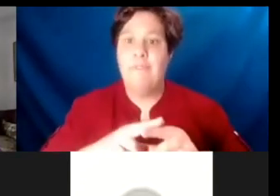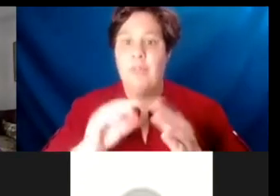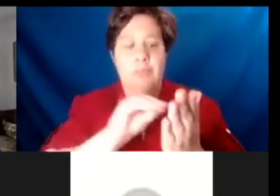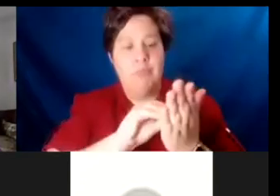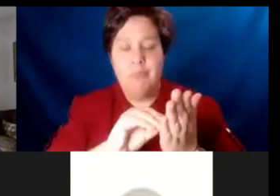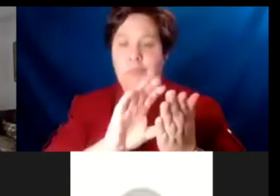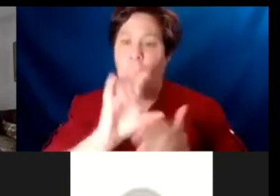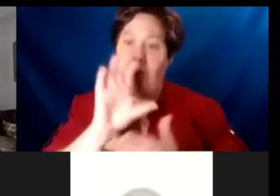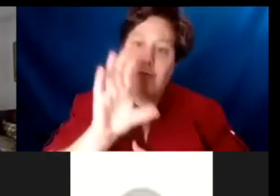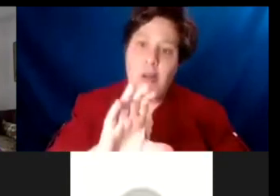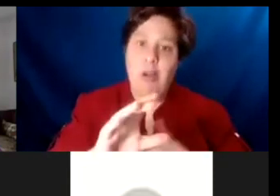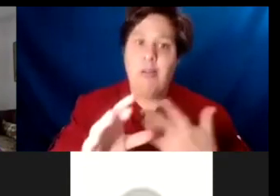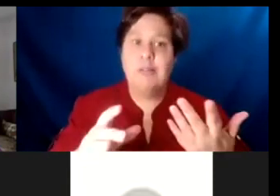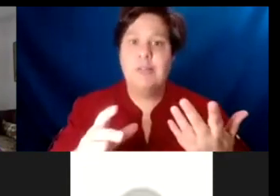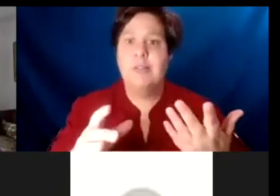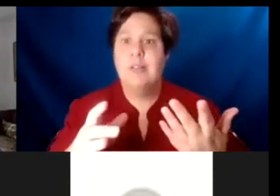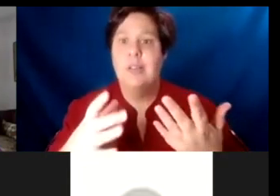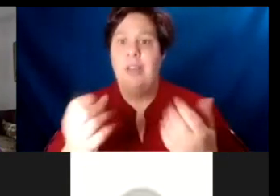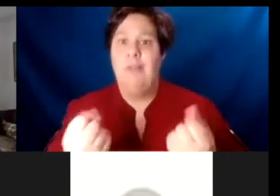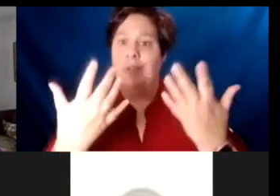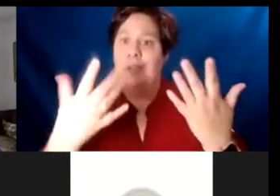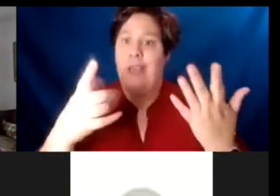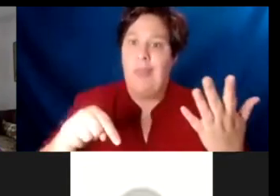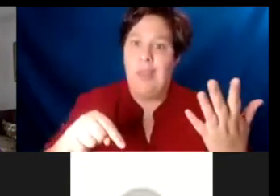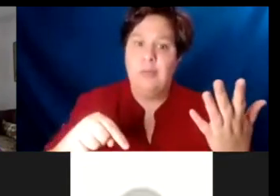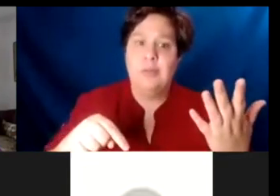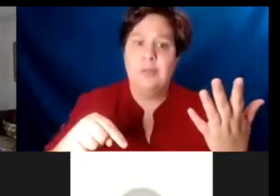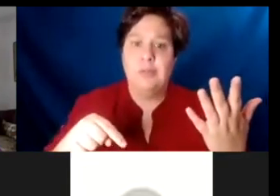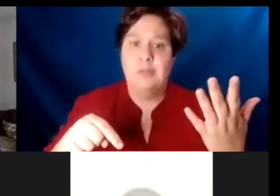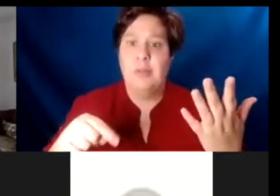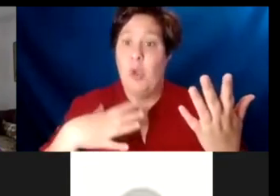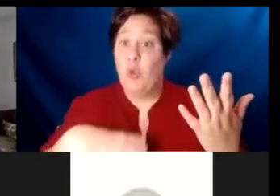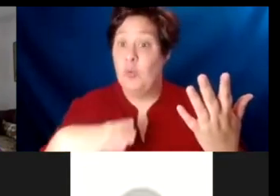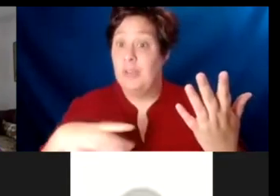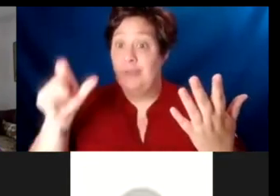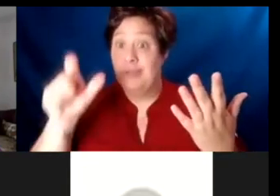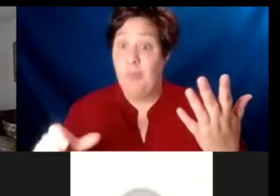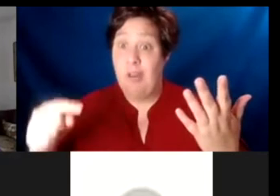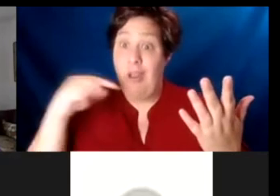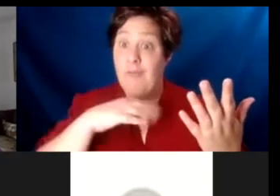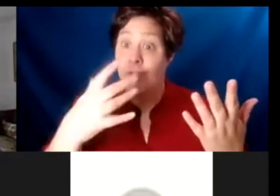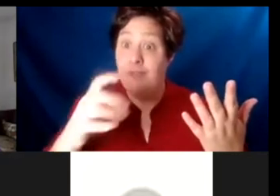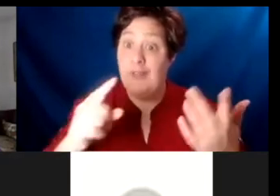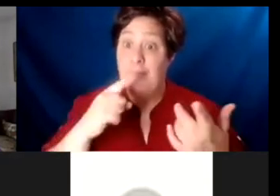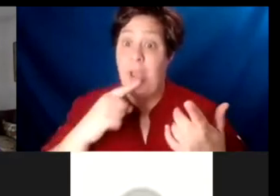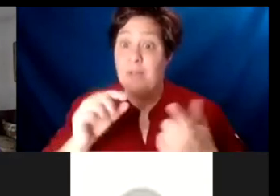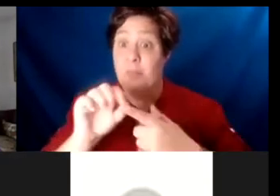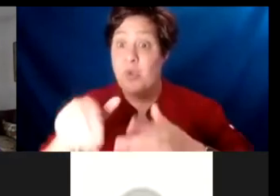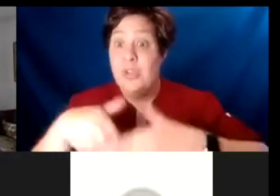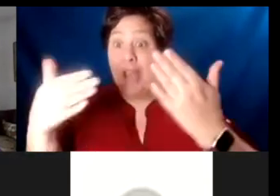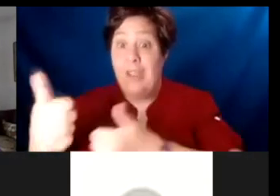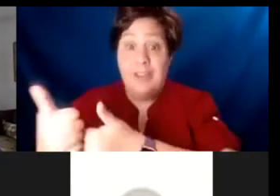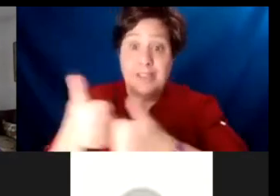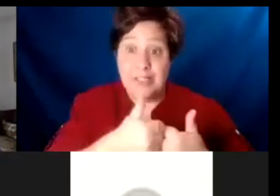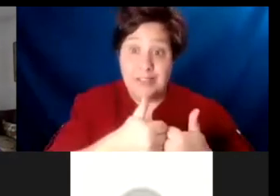grant and it's 10,000, you know, and you need somebody £150 a day as an assistant